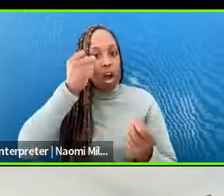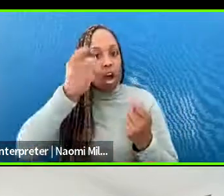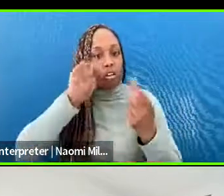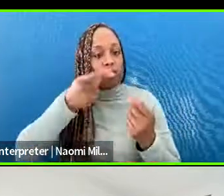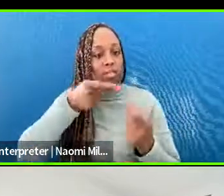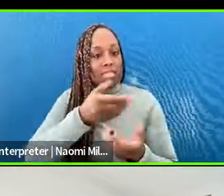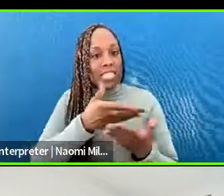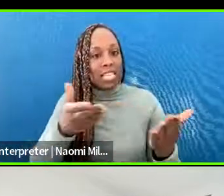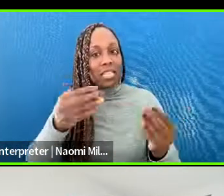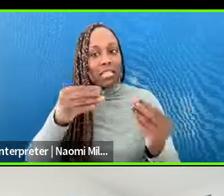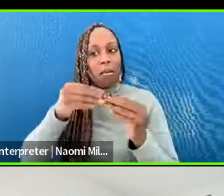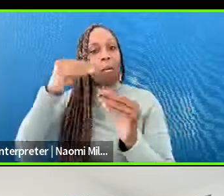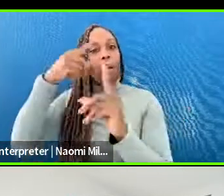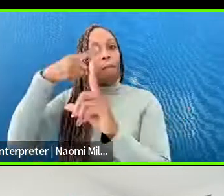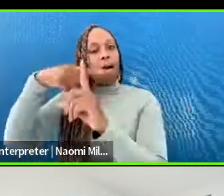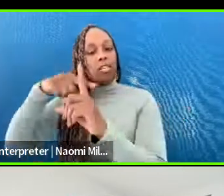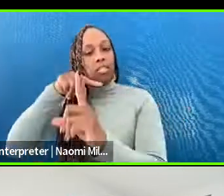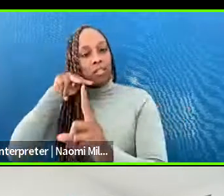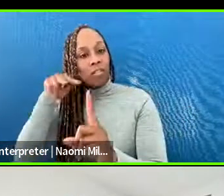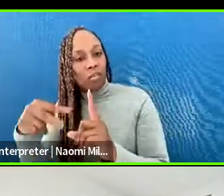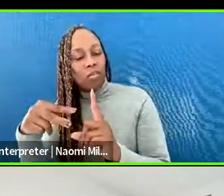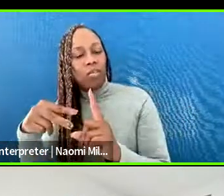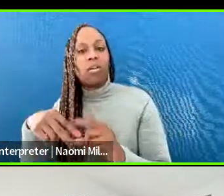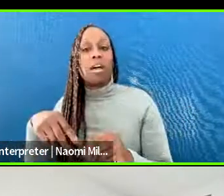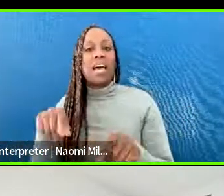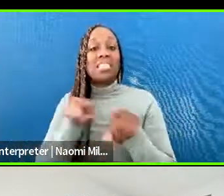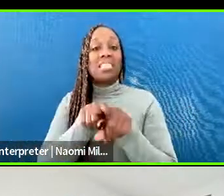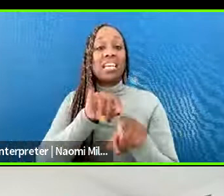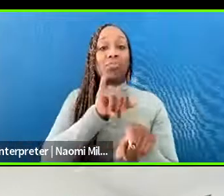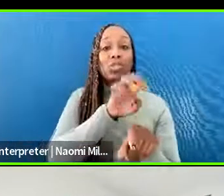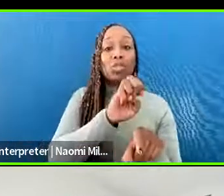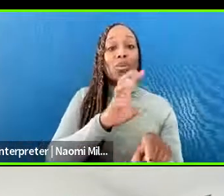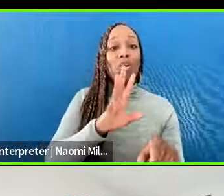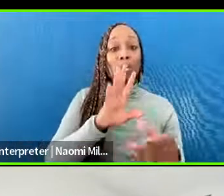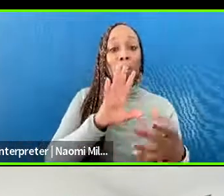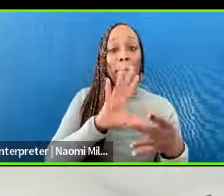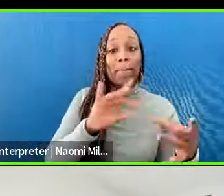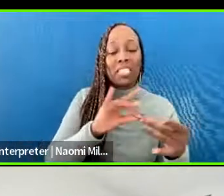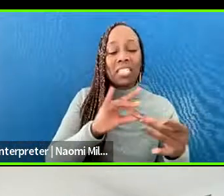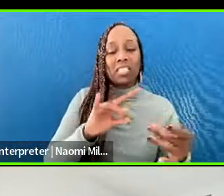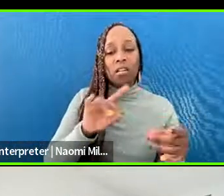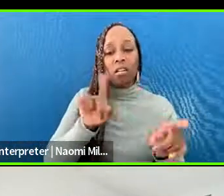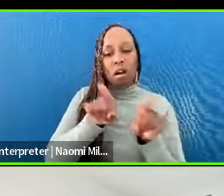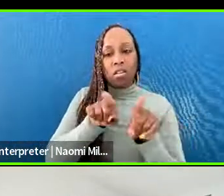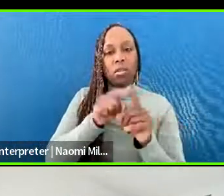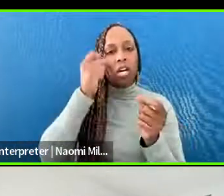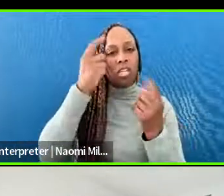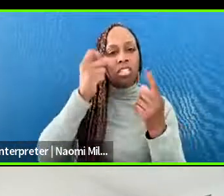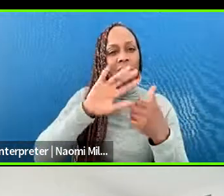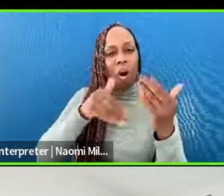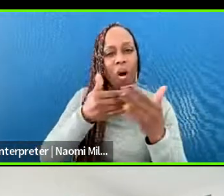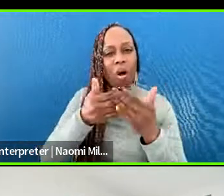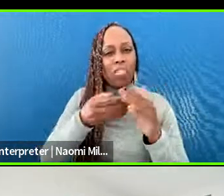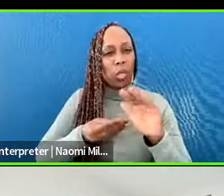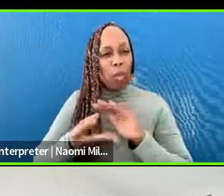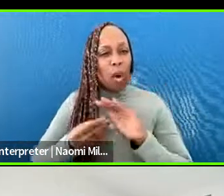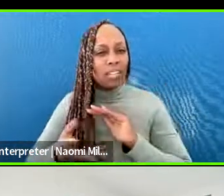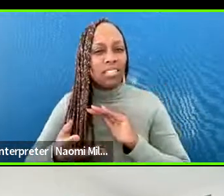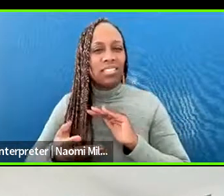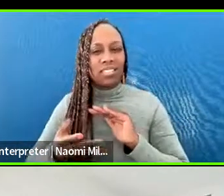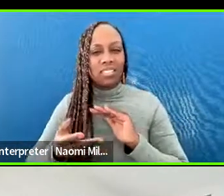things in positive ways. And as Joe was talking about, right, like also understand all of the nuance.